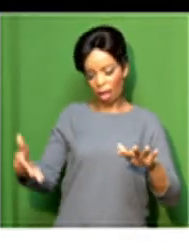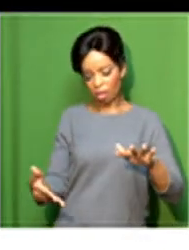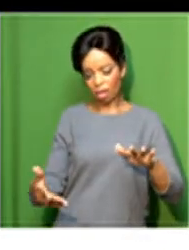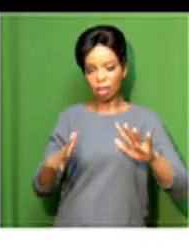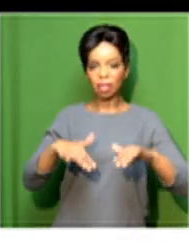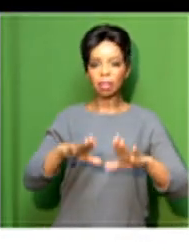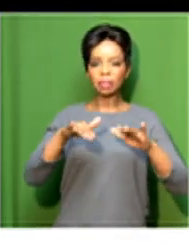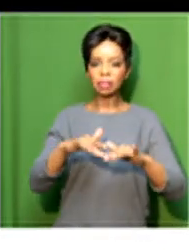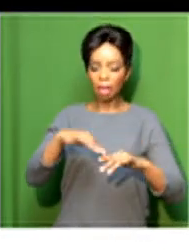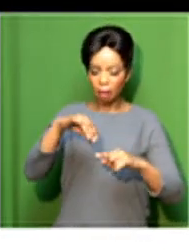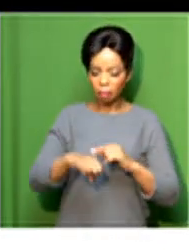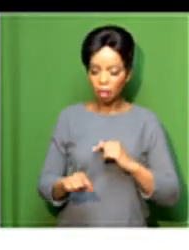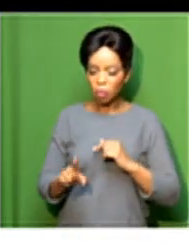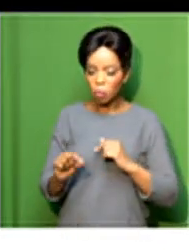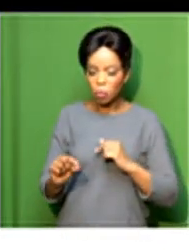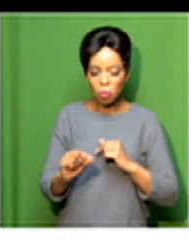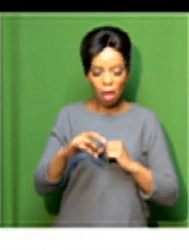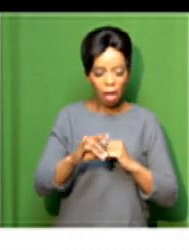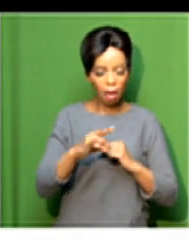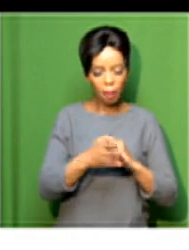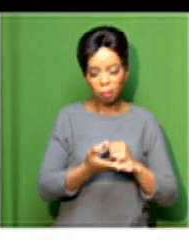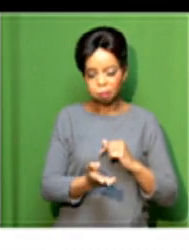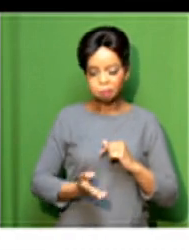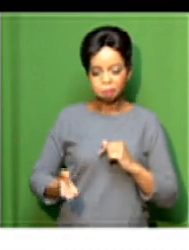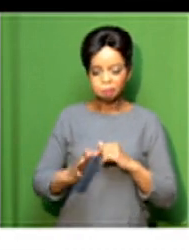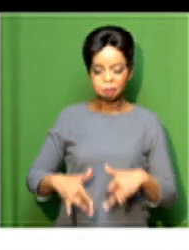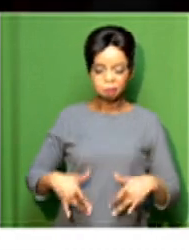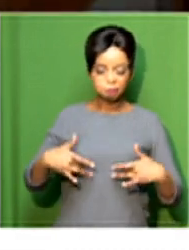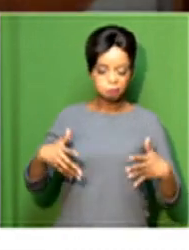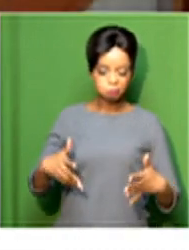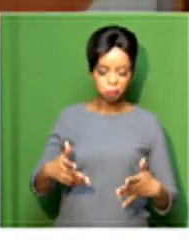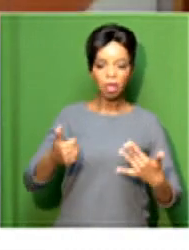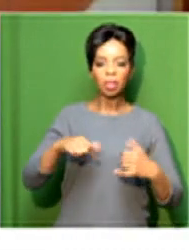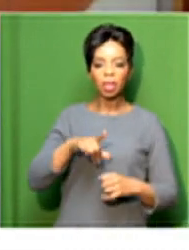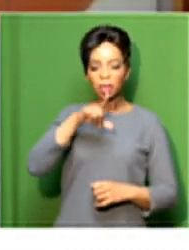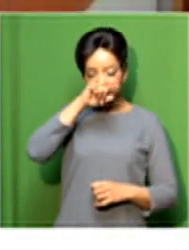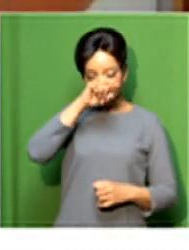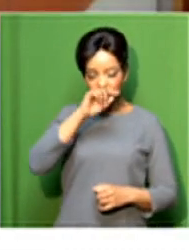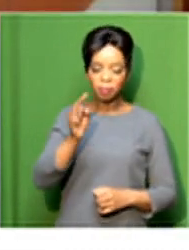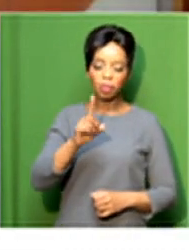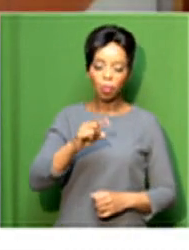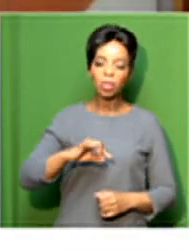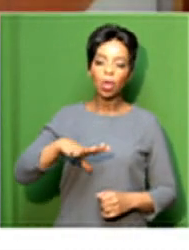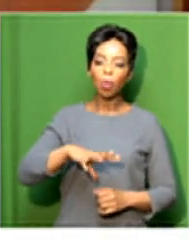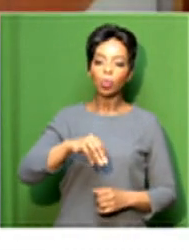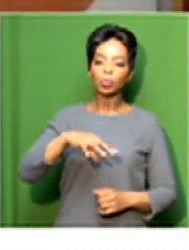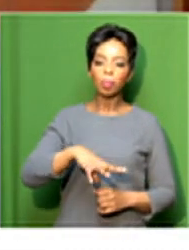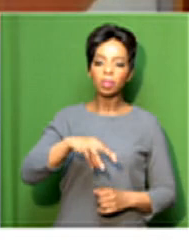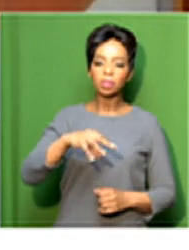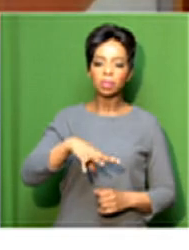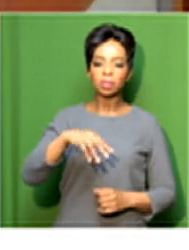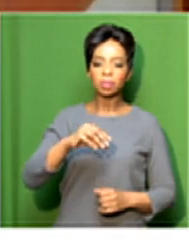forest. And eventually he met this very curious little octopus, and he kind of saw her and